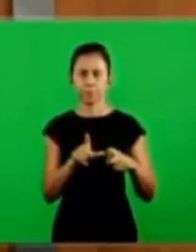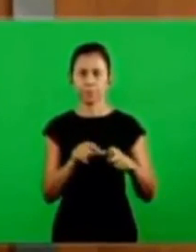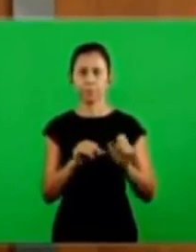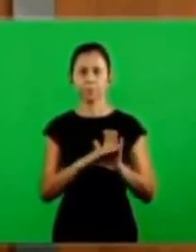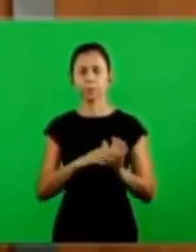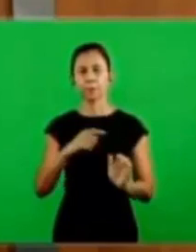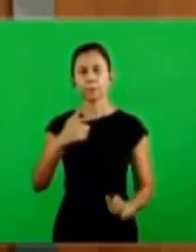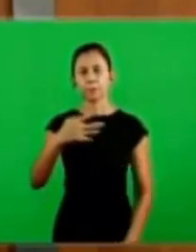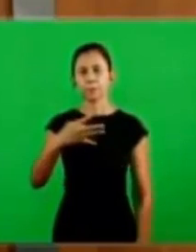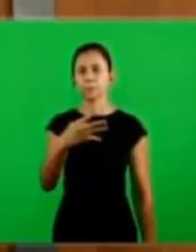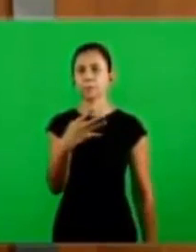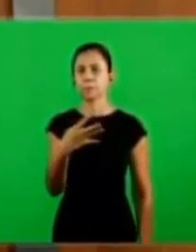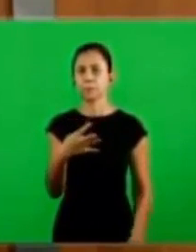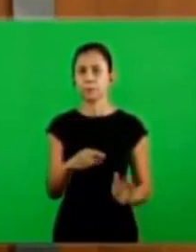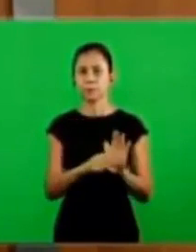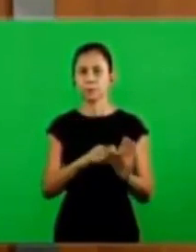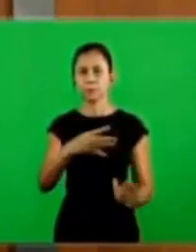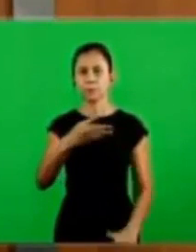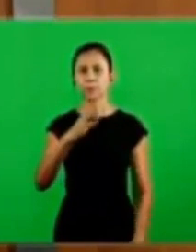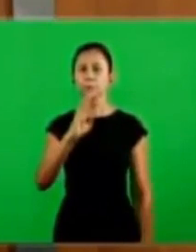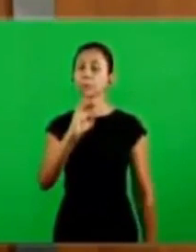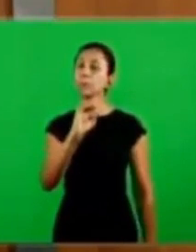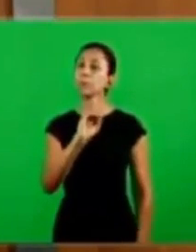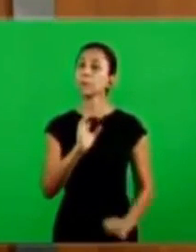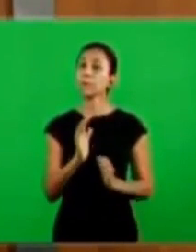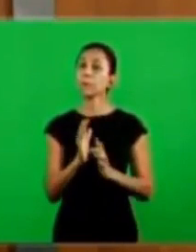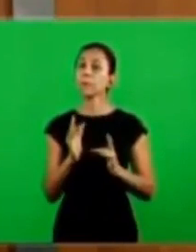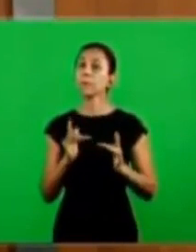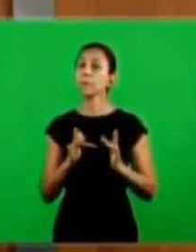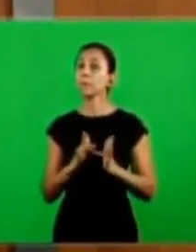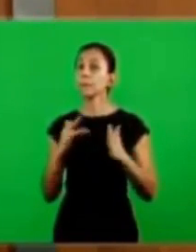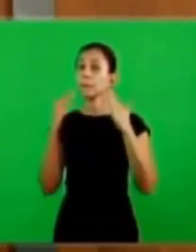So now Luke 24, now verse 40.